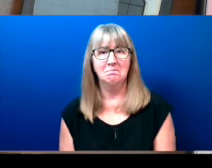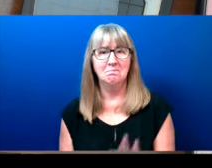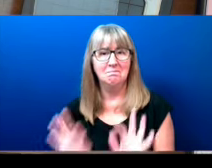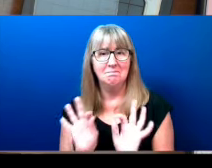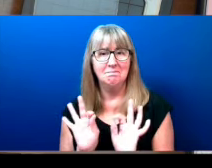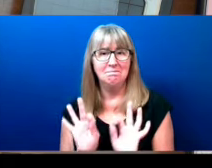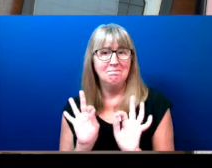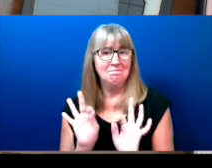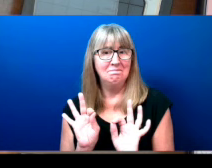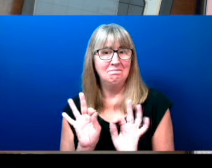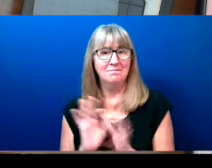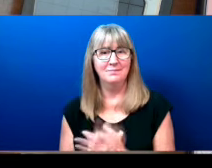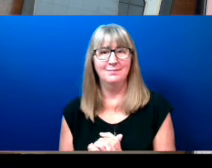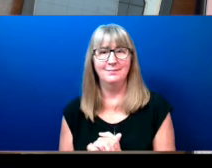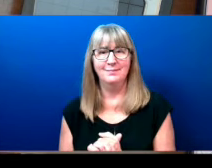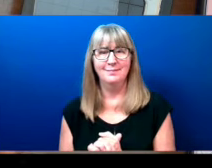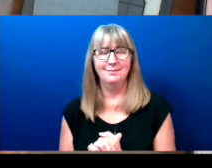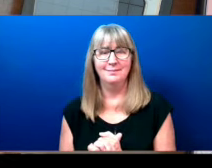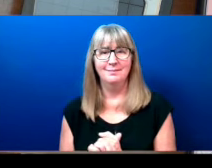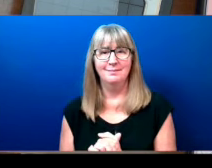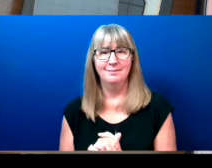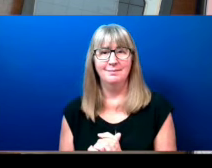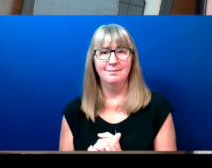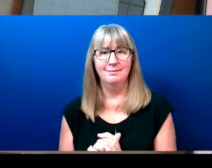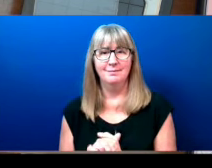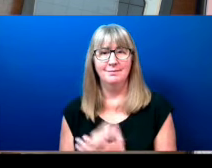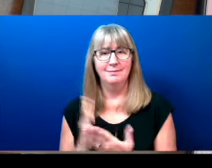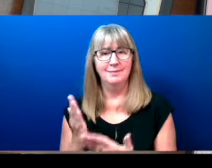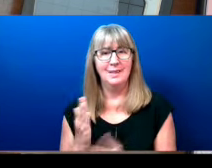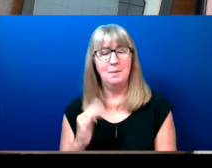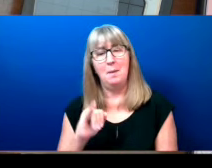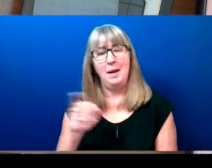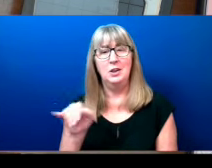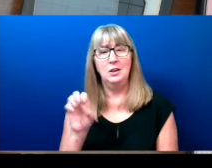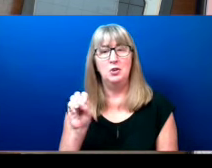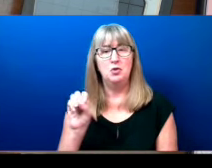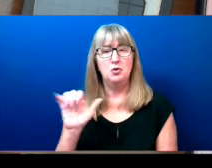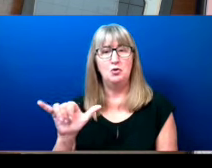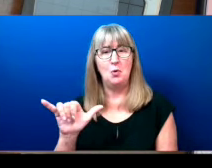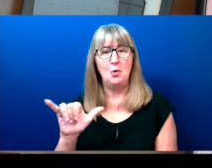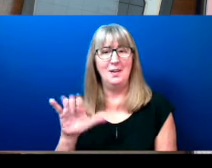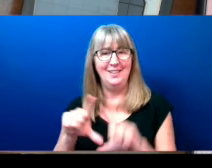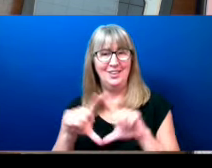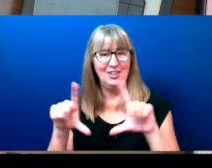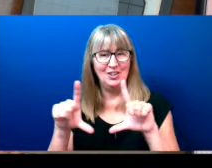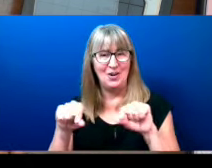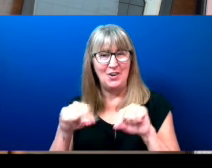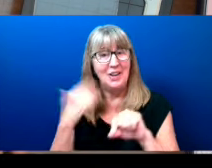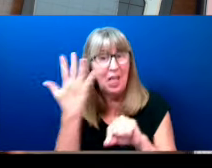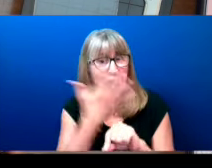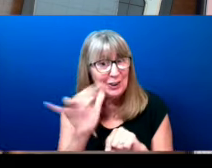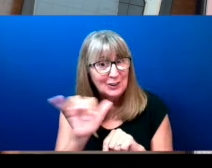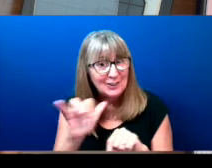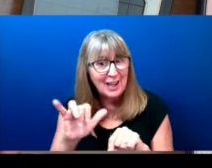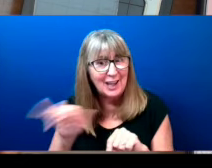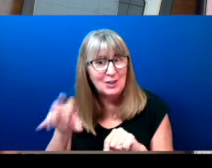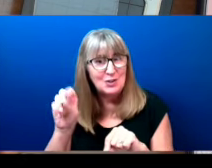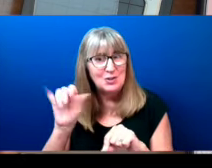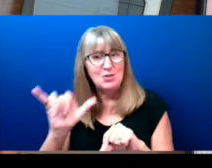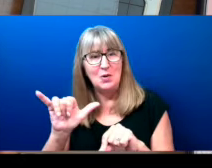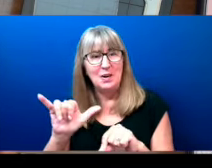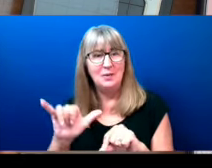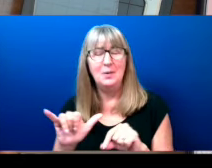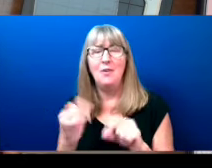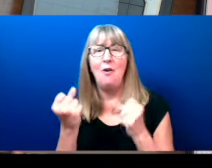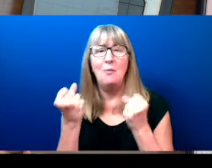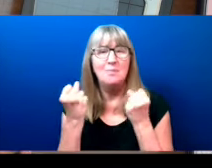Want those about that angle there. There we go. And there is the joy card. And